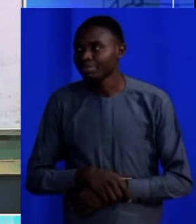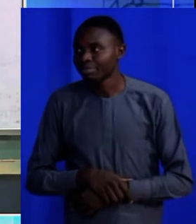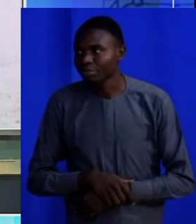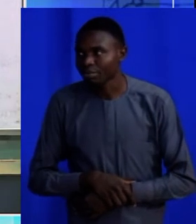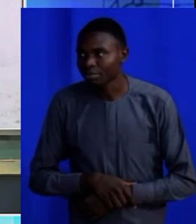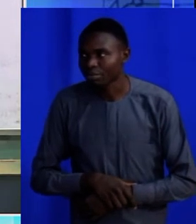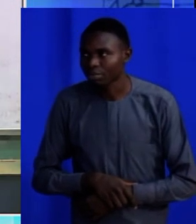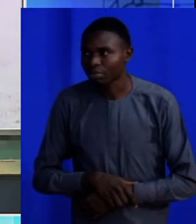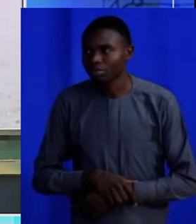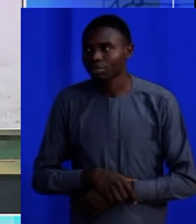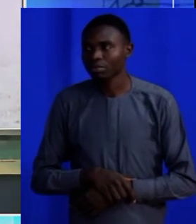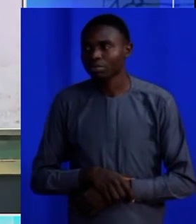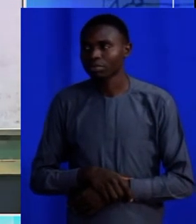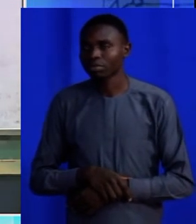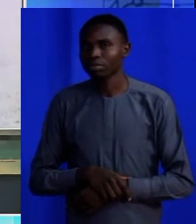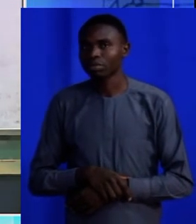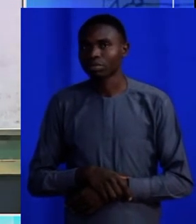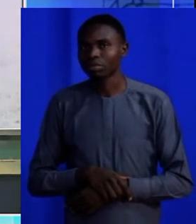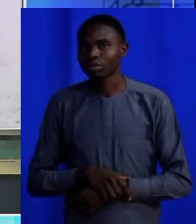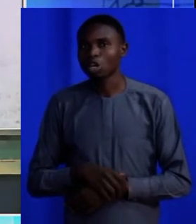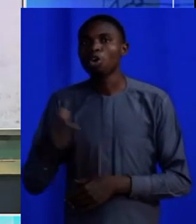fever, difficulty to breathe in,